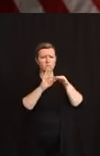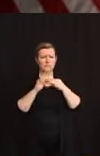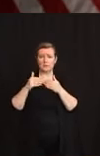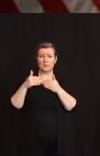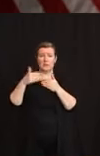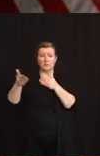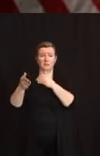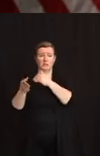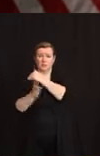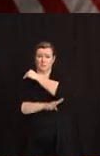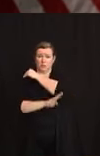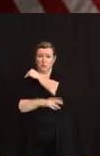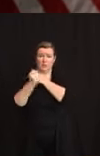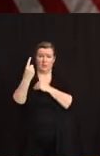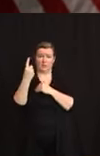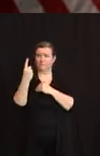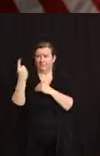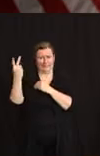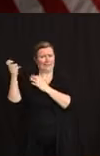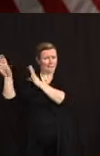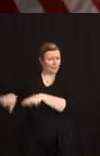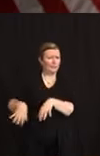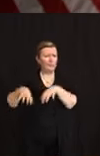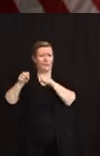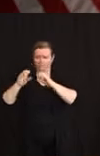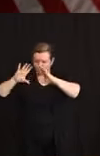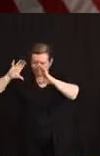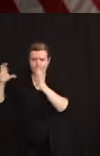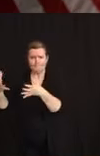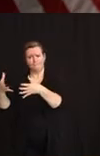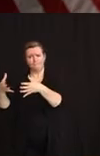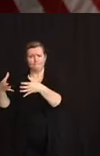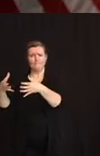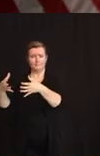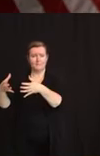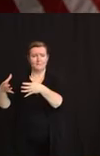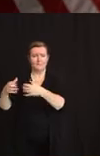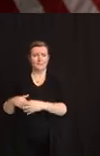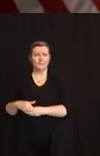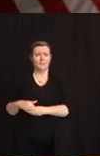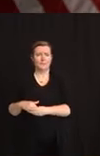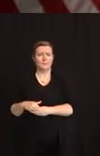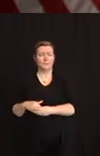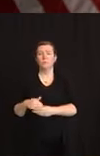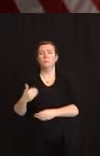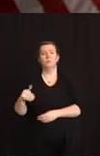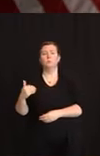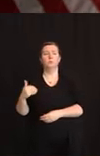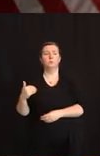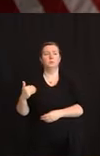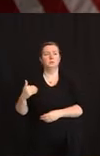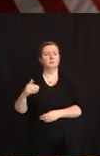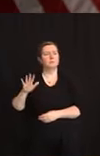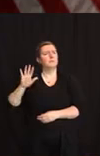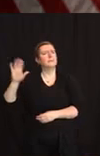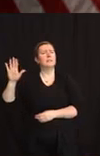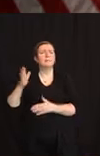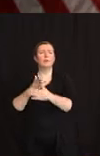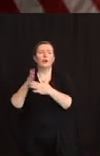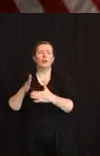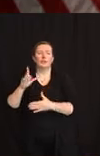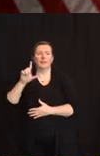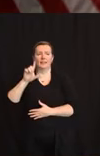he chaired along with Vice Chair Lee Hamilton. And he would want me to say that he treated Lee as a partner every step of the way. So